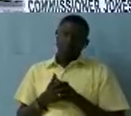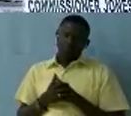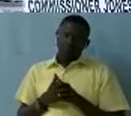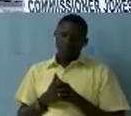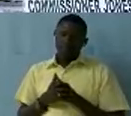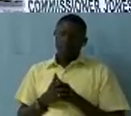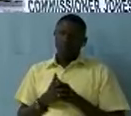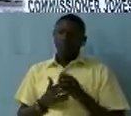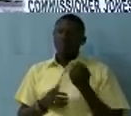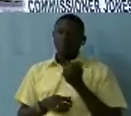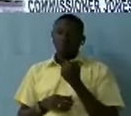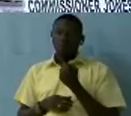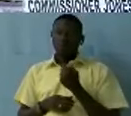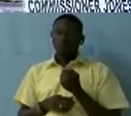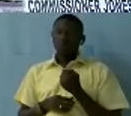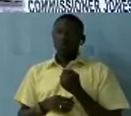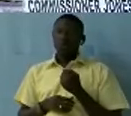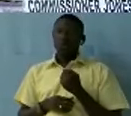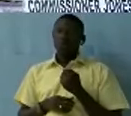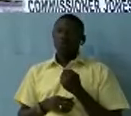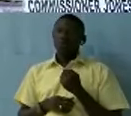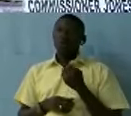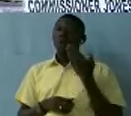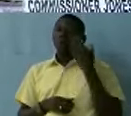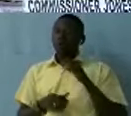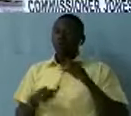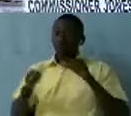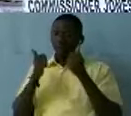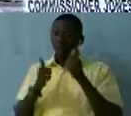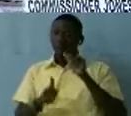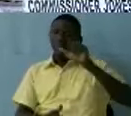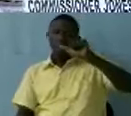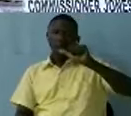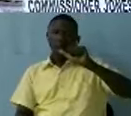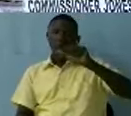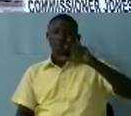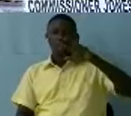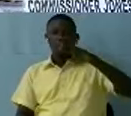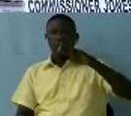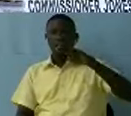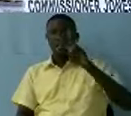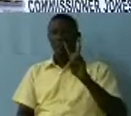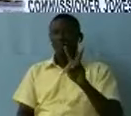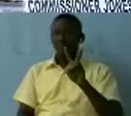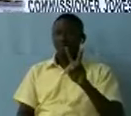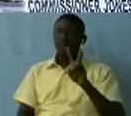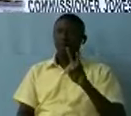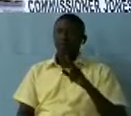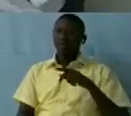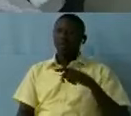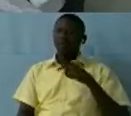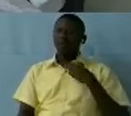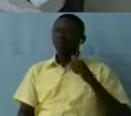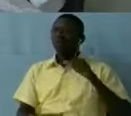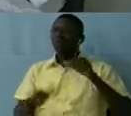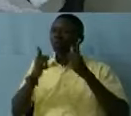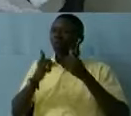Because when you start the ARV for some time, and you stop it for